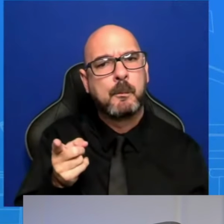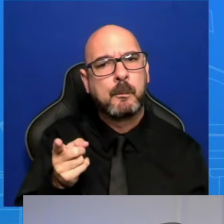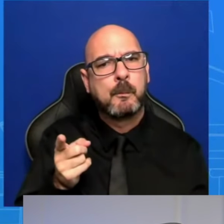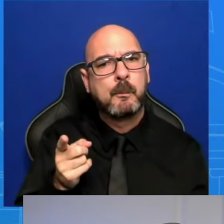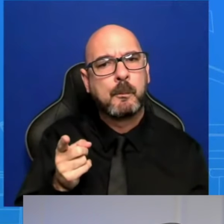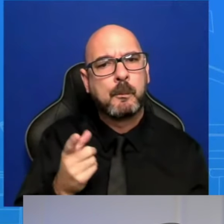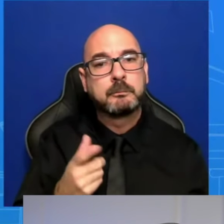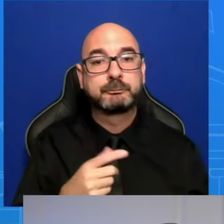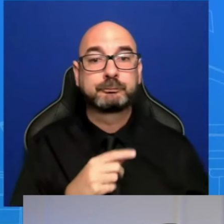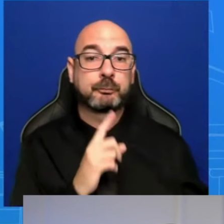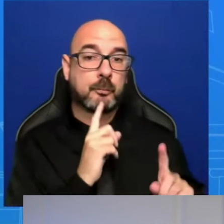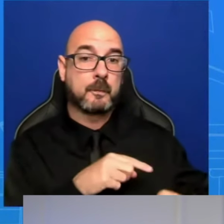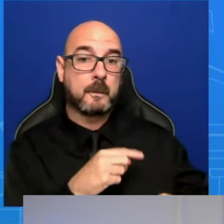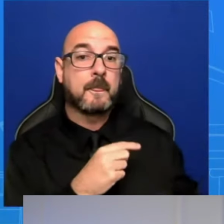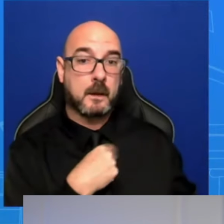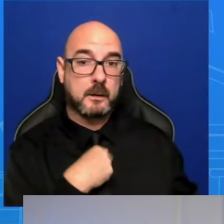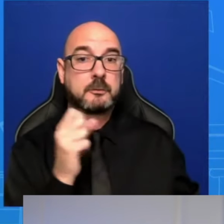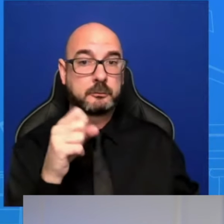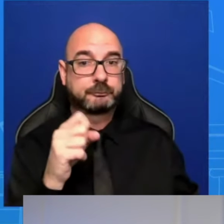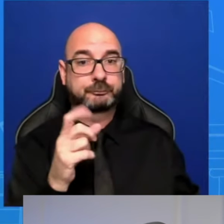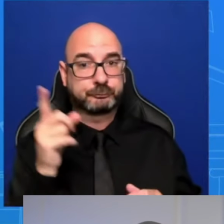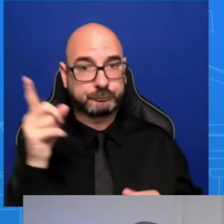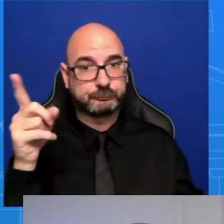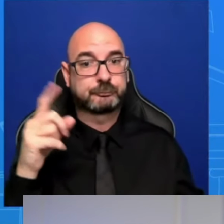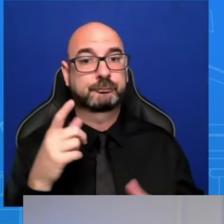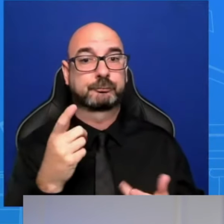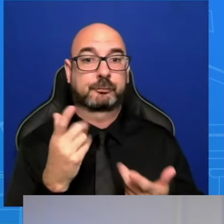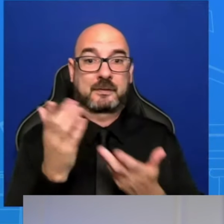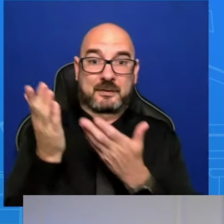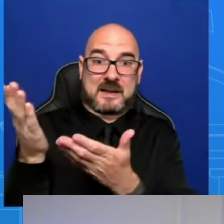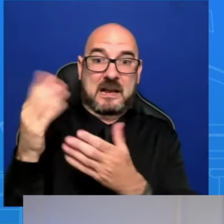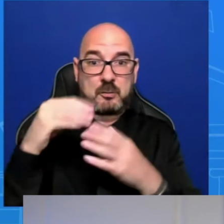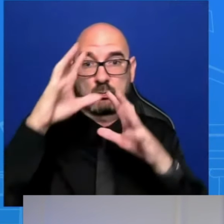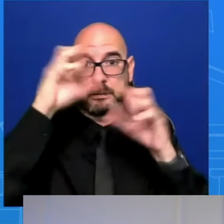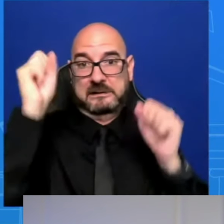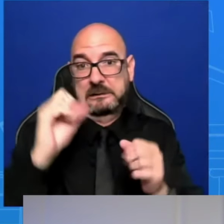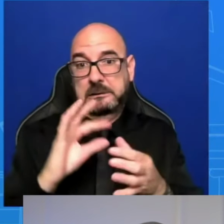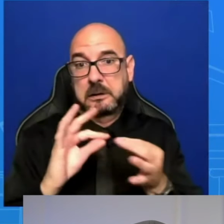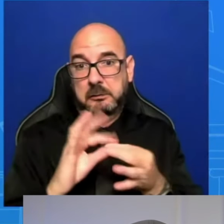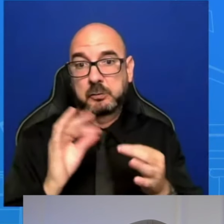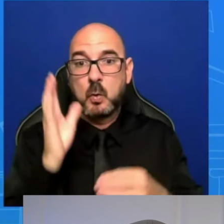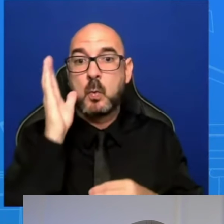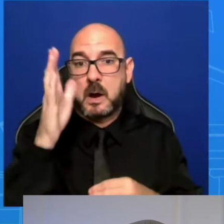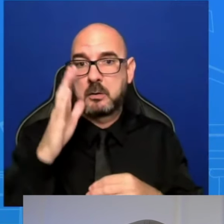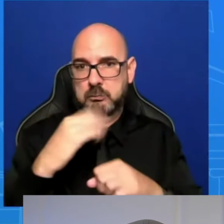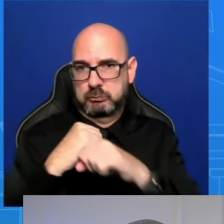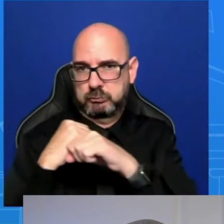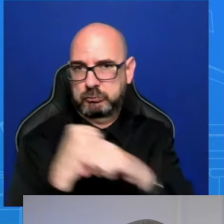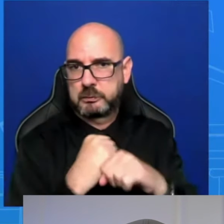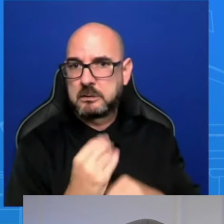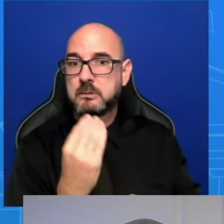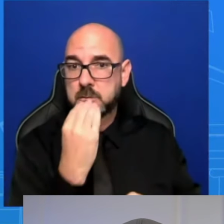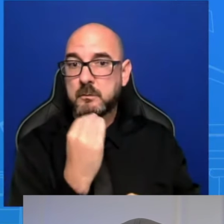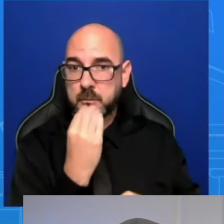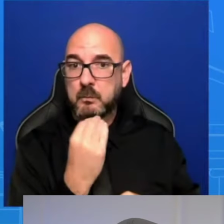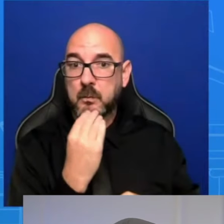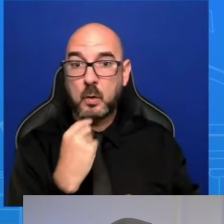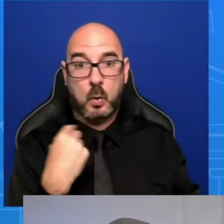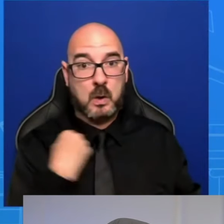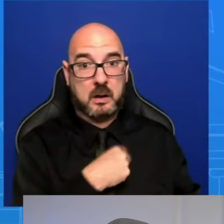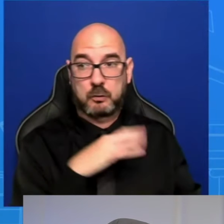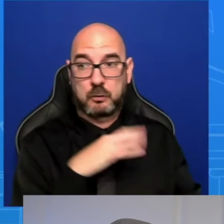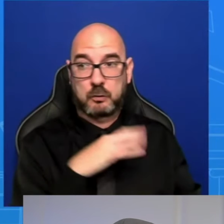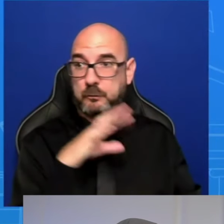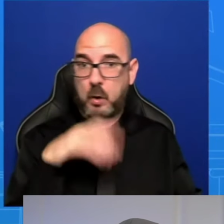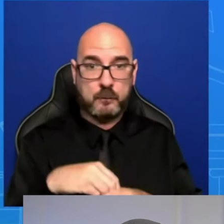says he's going to defend Israel. We put skin in the game, a whole heck of a lot of it, and knocked almost everything out of the sky. So I'm betting